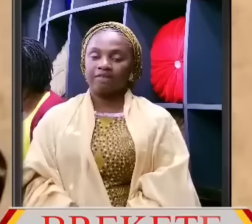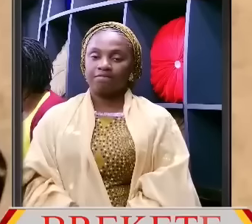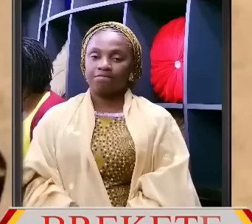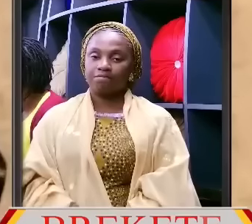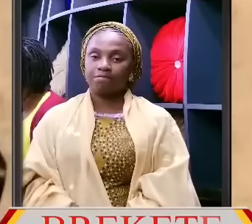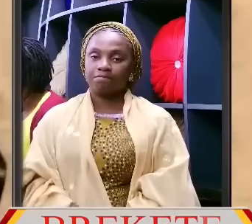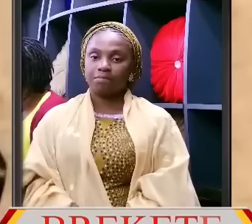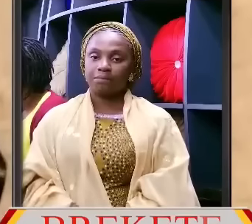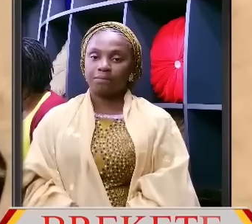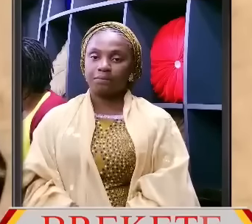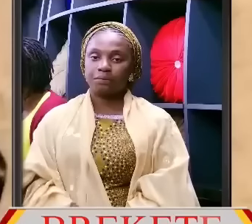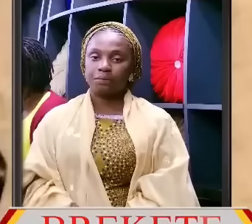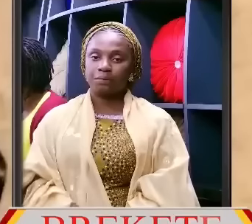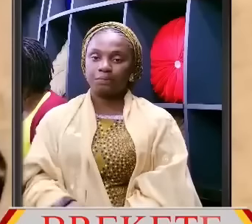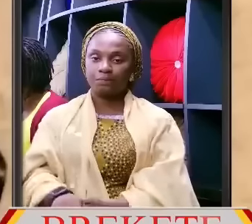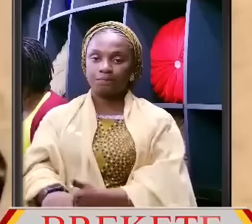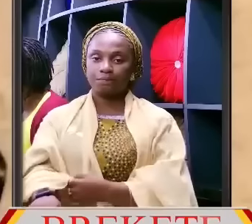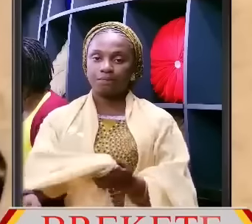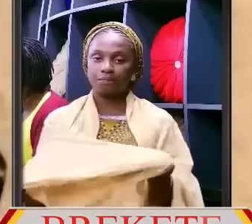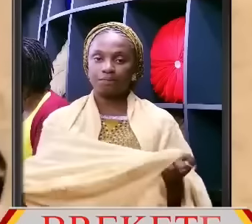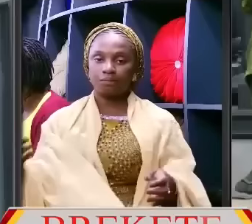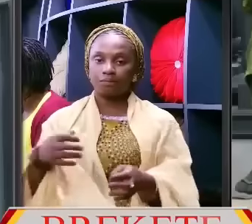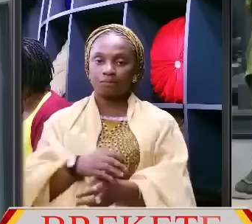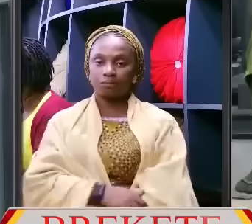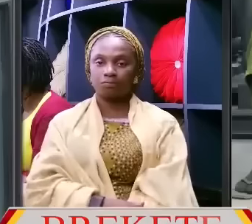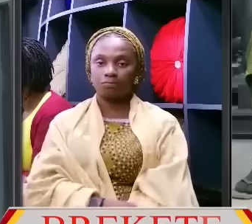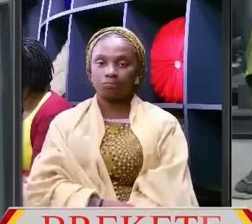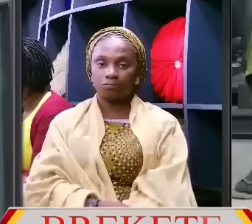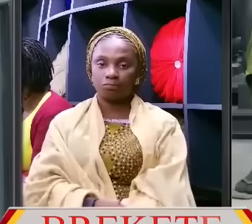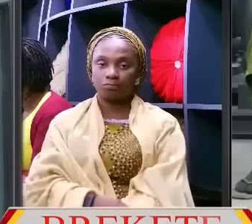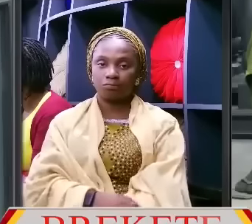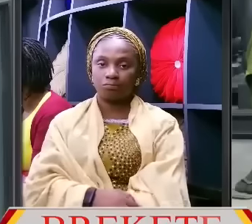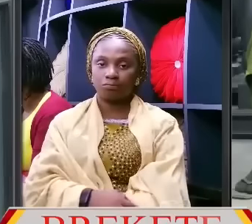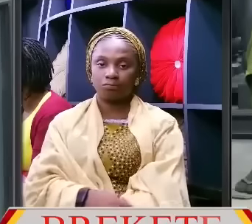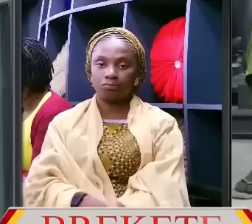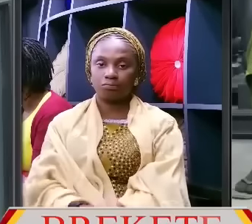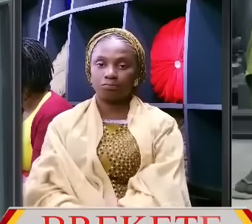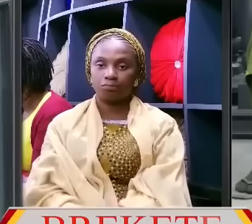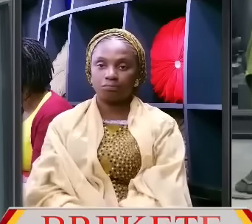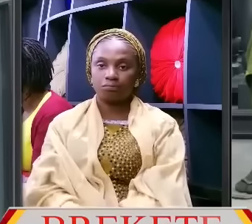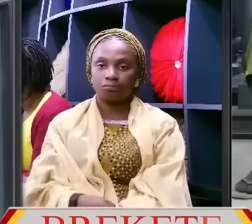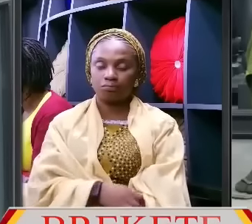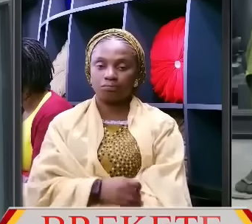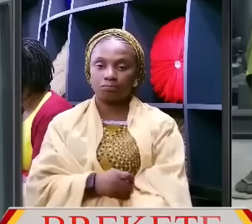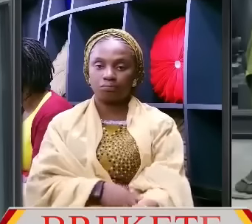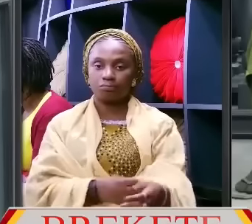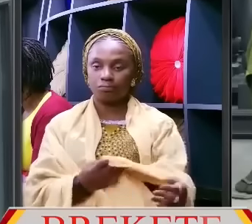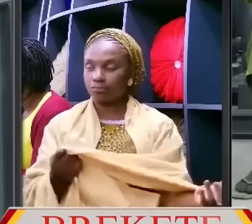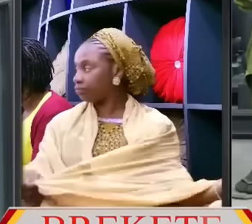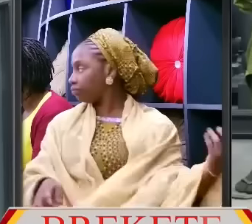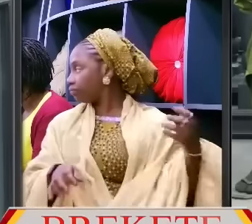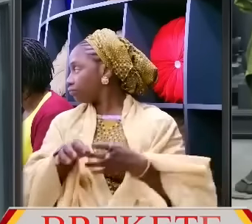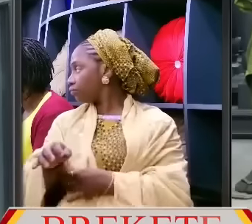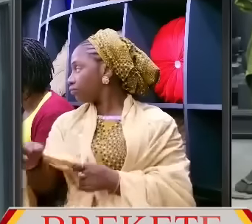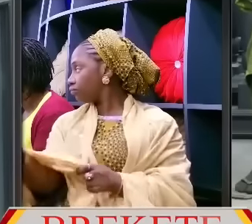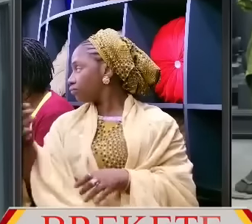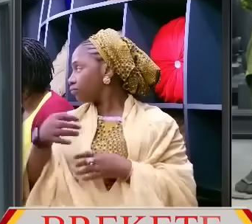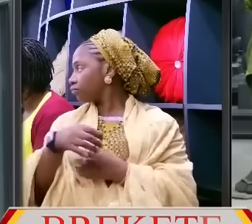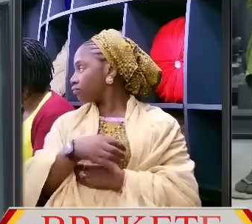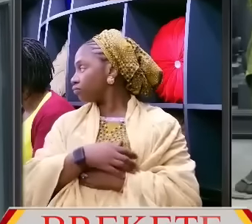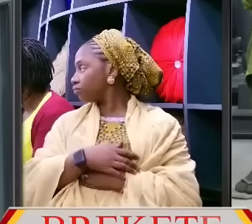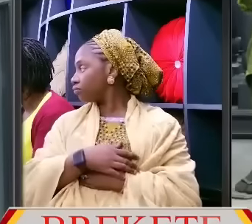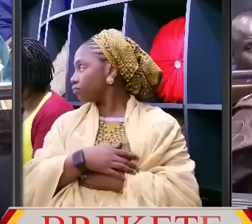said. Daddy Atahiru, no. No, my daddy, when I say make them take the house. They let the woman rest. Sorry,